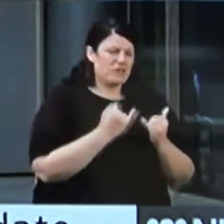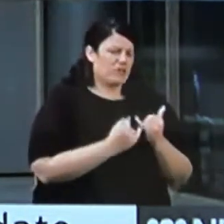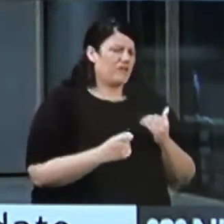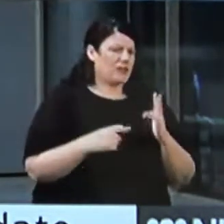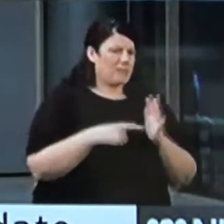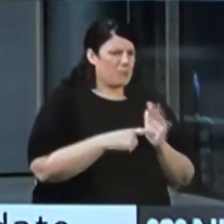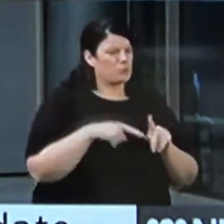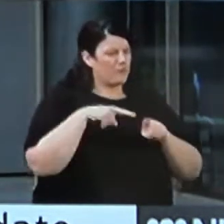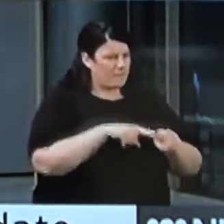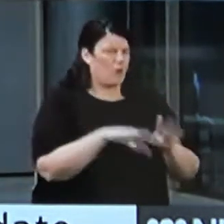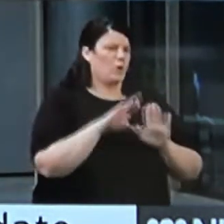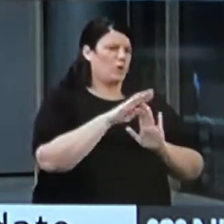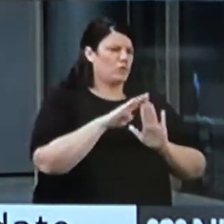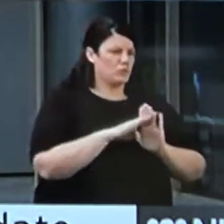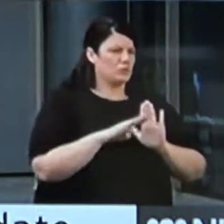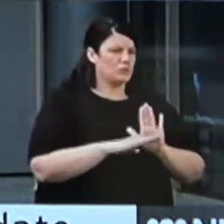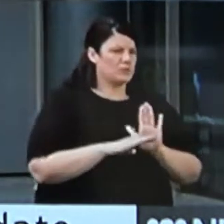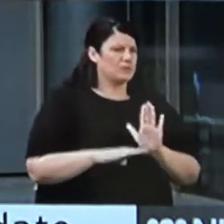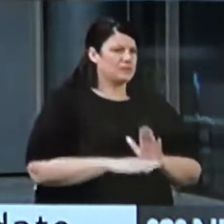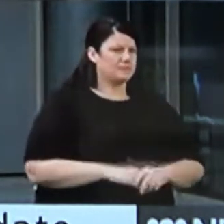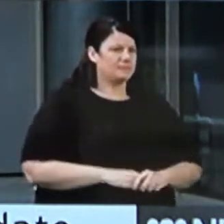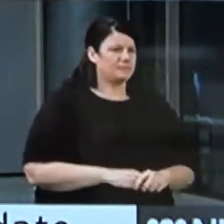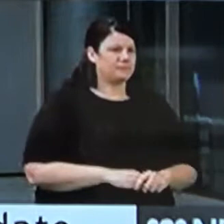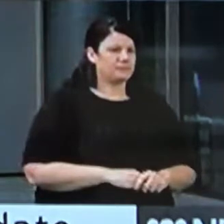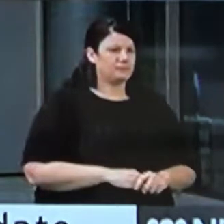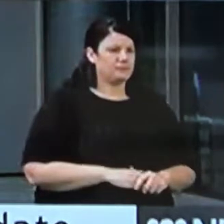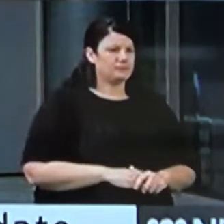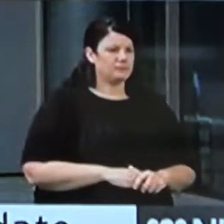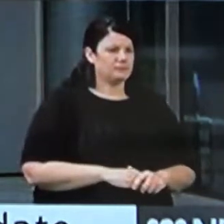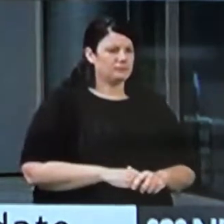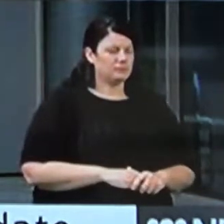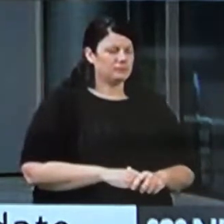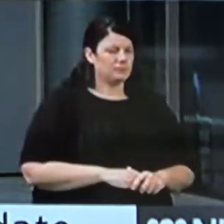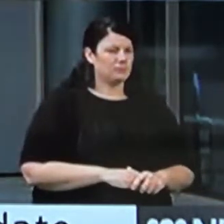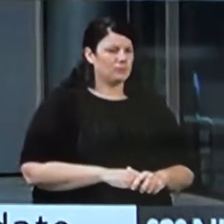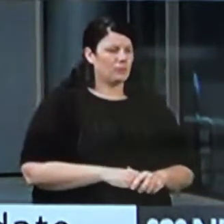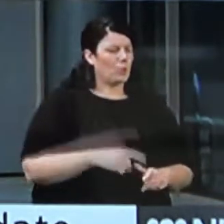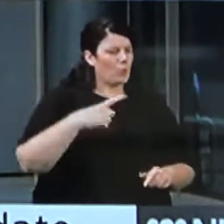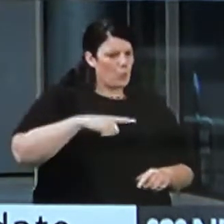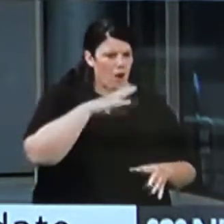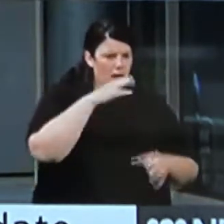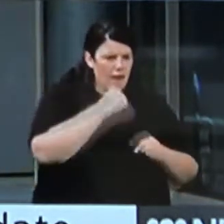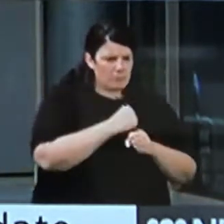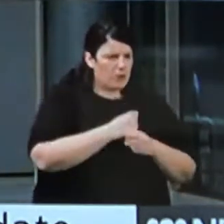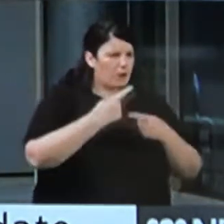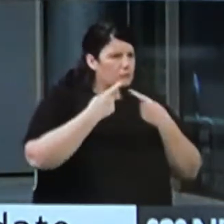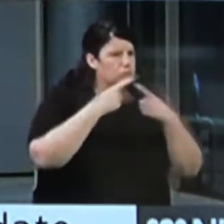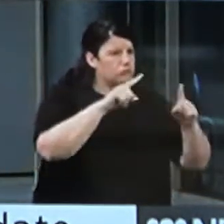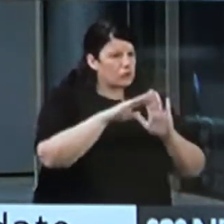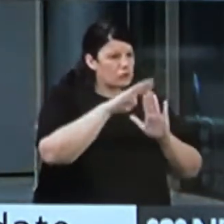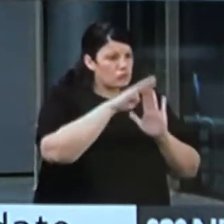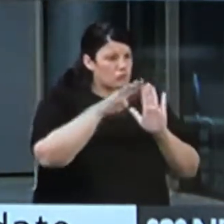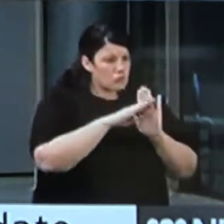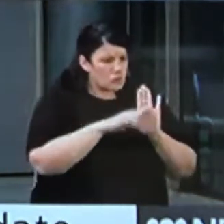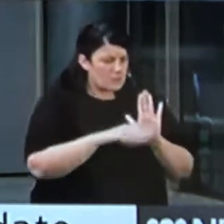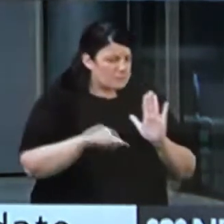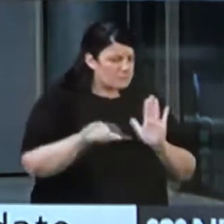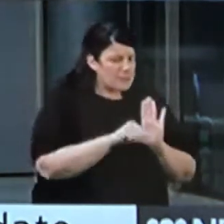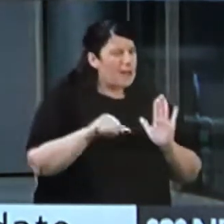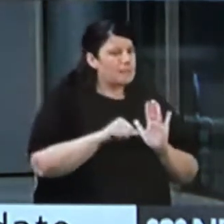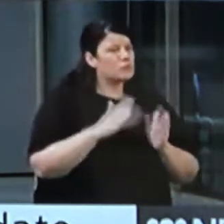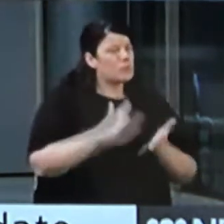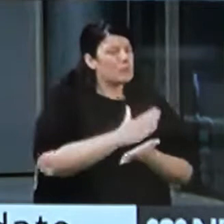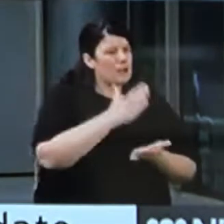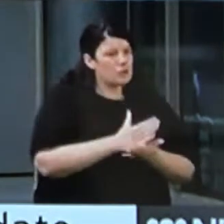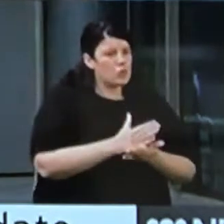critical phase. And the reason why, of course, we've imposed these restrictions, and the reason why we're going through this, is to make sure our health system